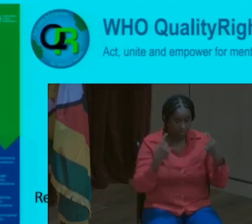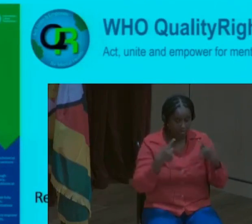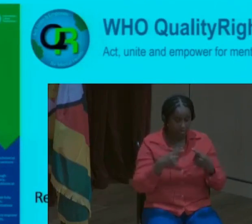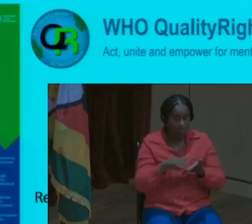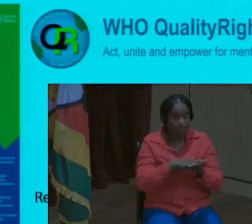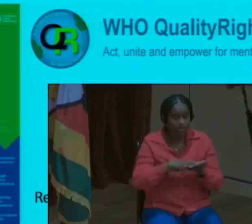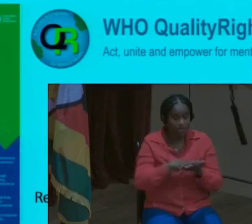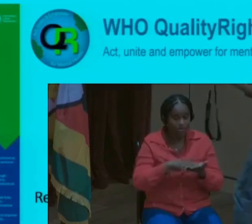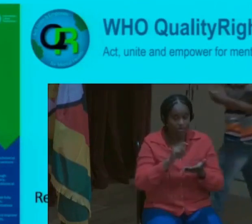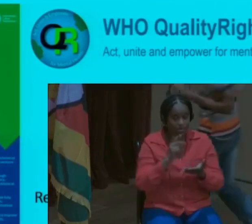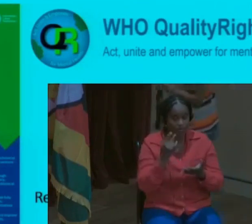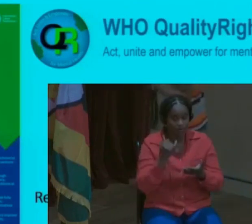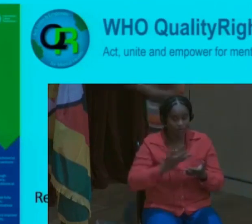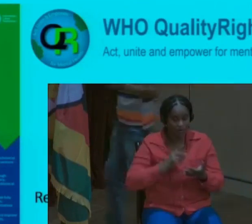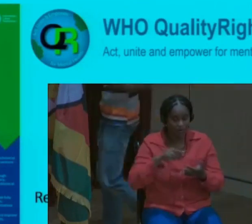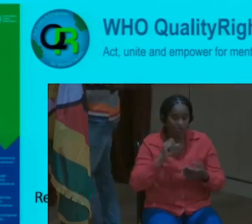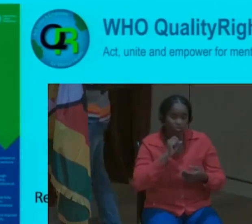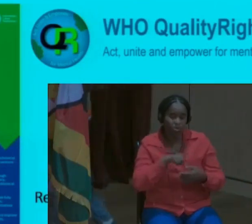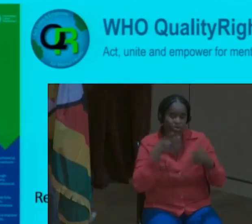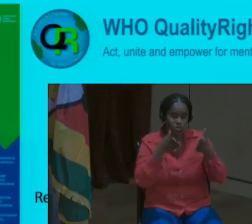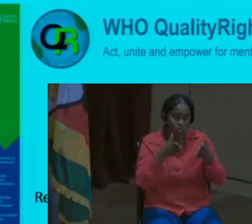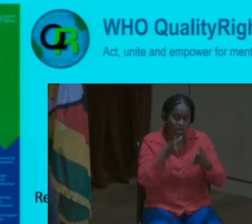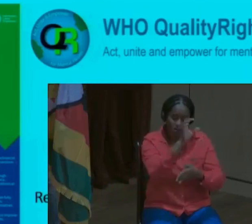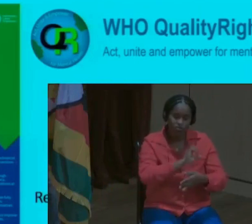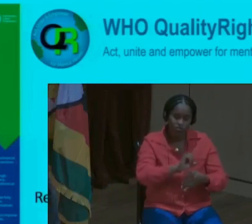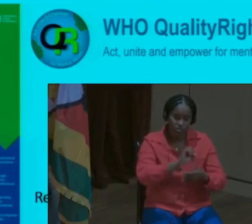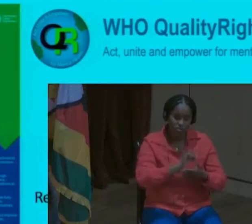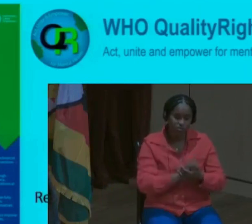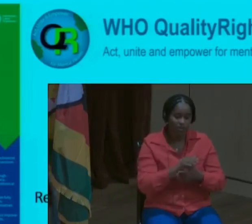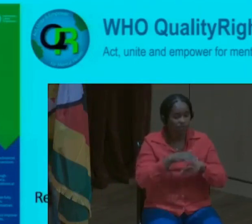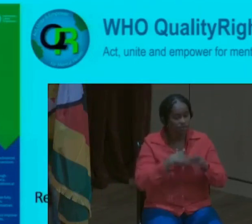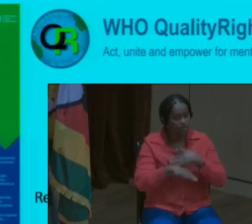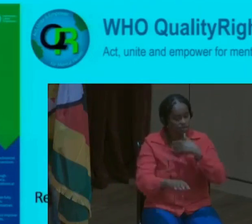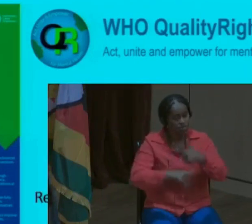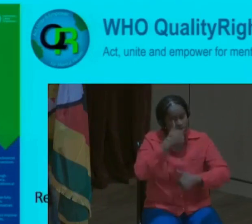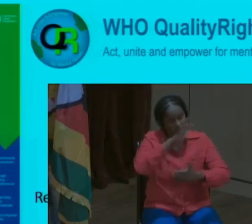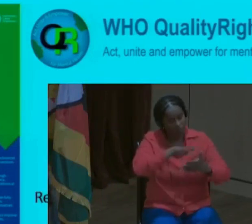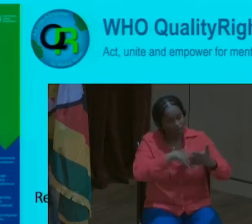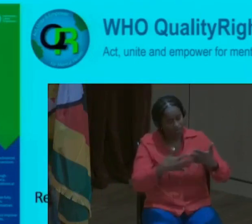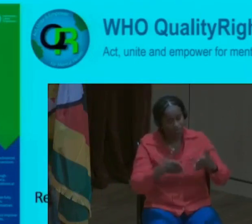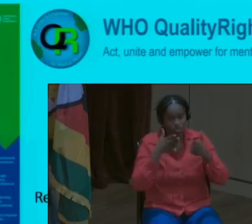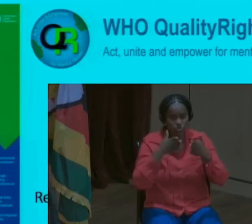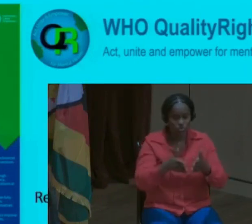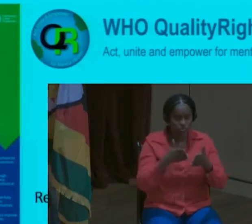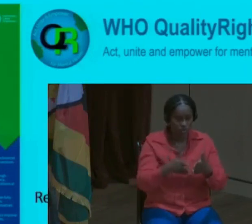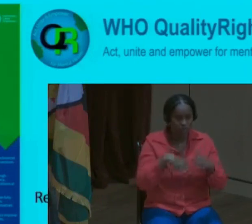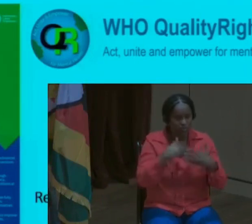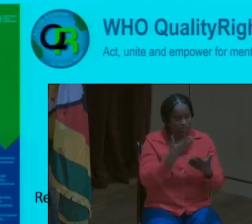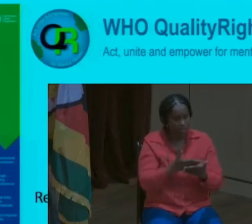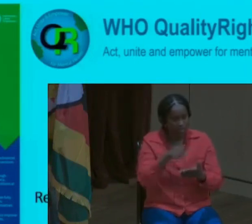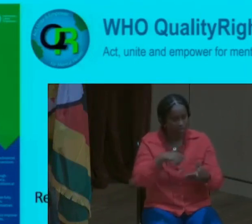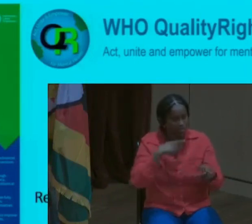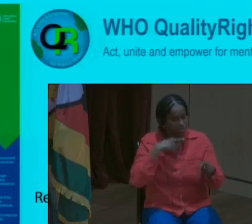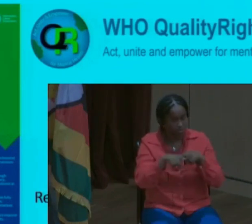So does this work? Okay, that's not working. So in the corner there, first, Doing What Matters in Times of Stress was a booklet that was produced during the